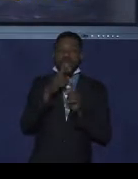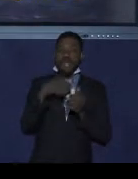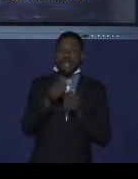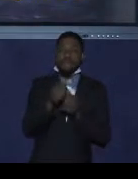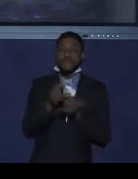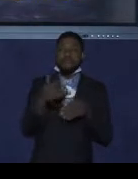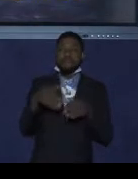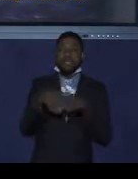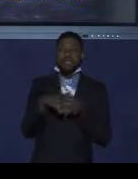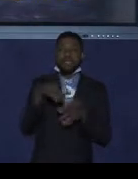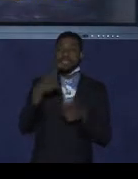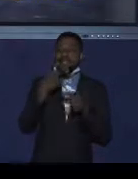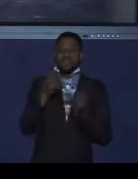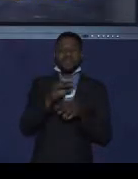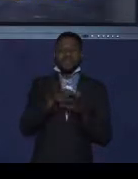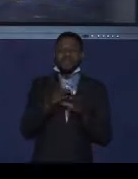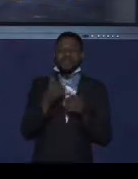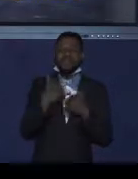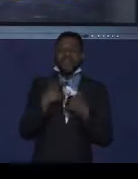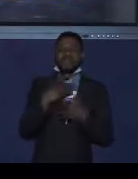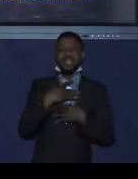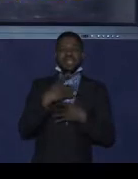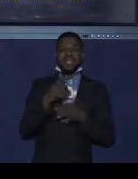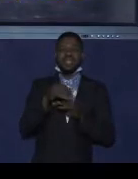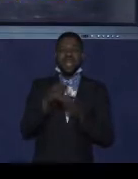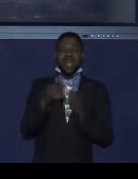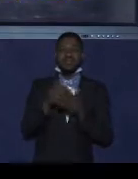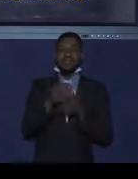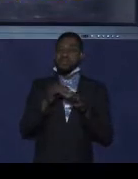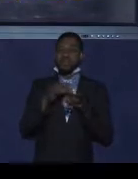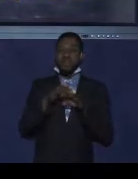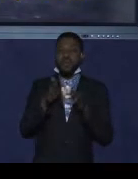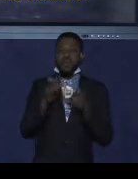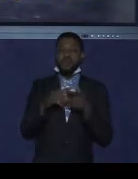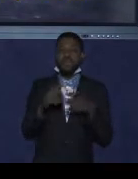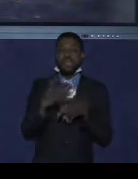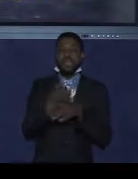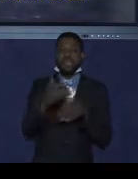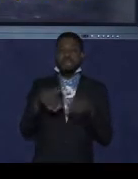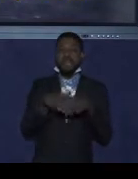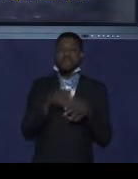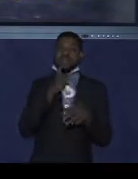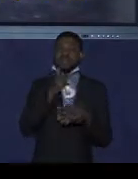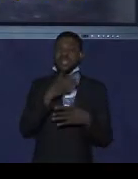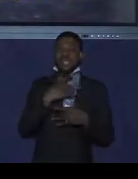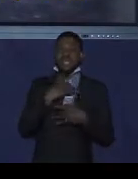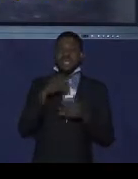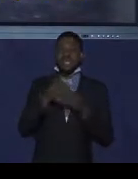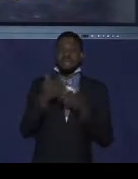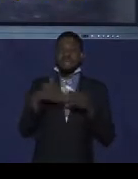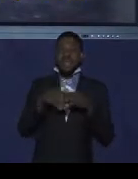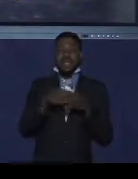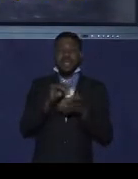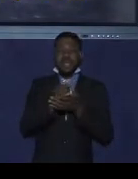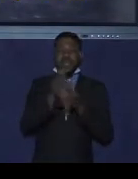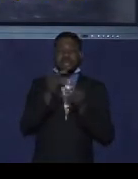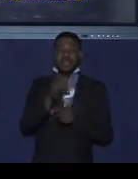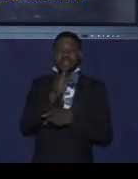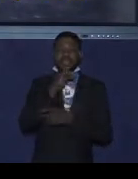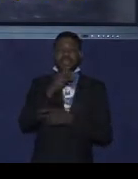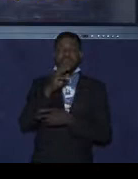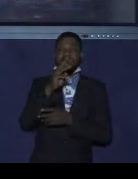marriage, he or she is not interested at all. He doesn't want to get married. He's not interested in marriage. That person is